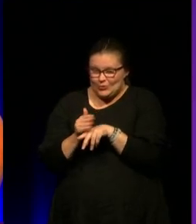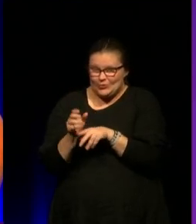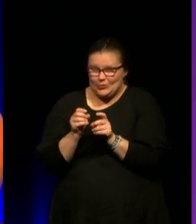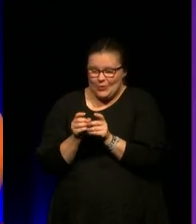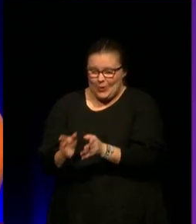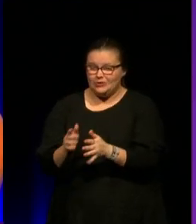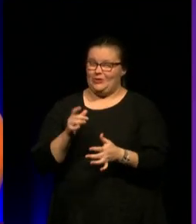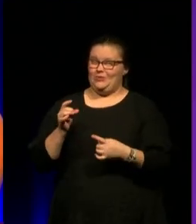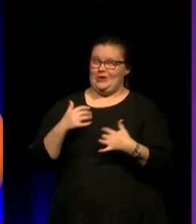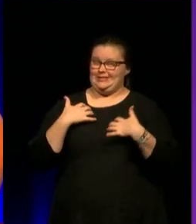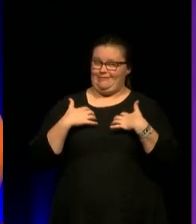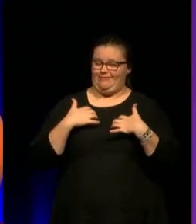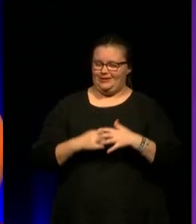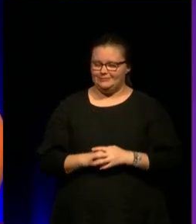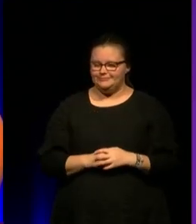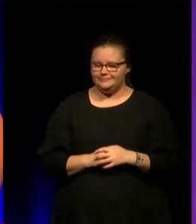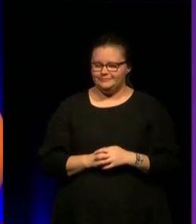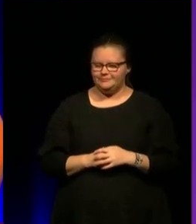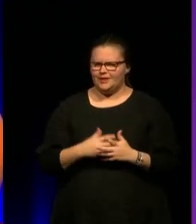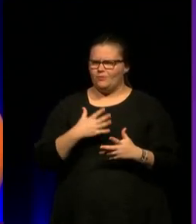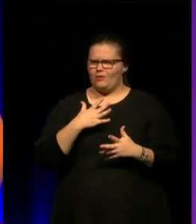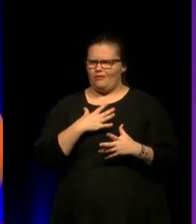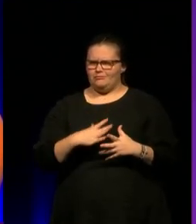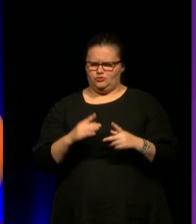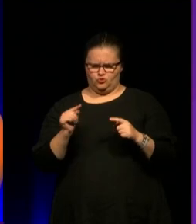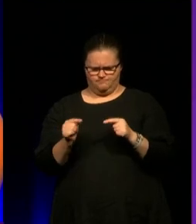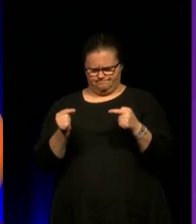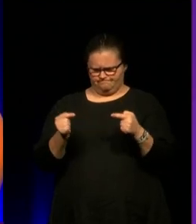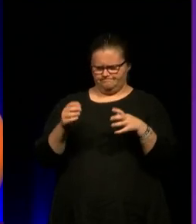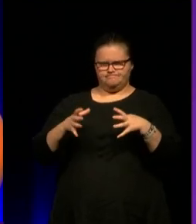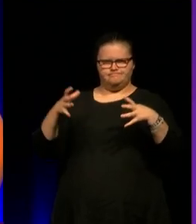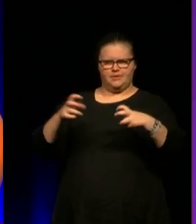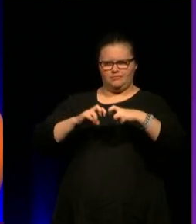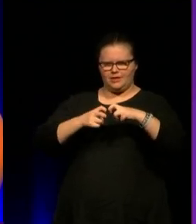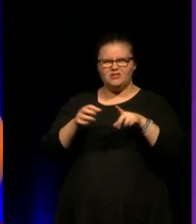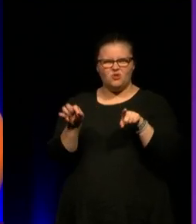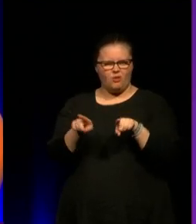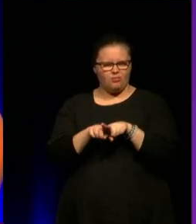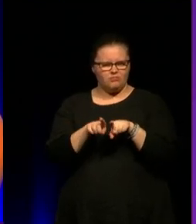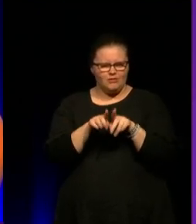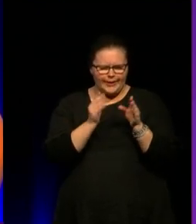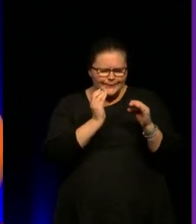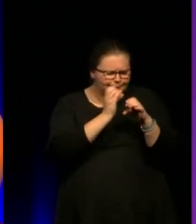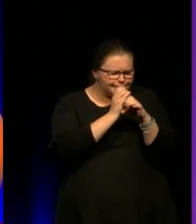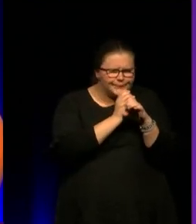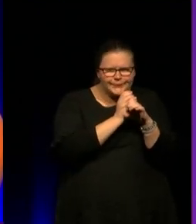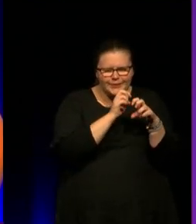So we want to address big problems. You know, we're not really a niche product company. We're a big